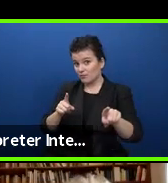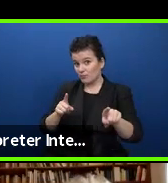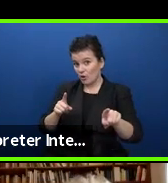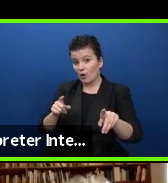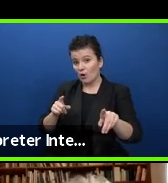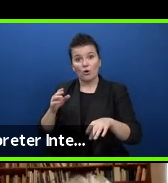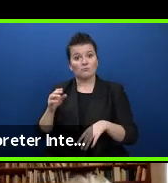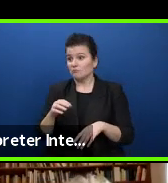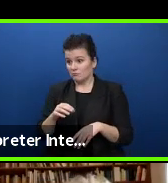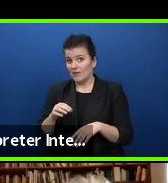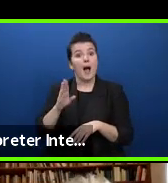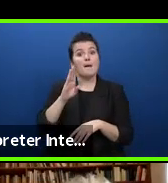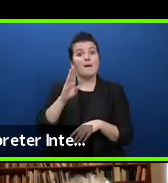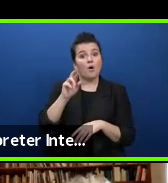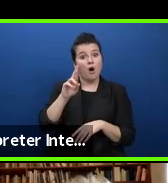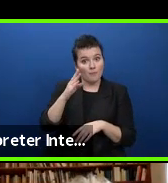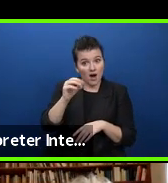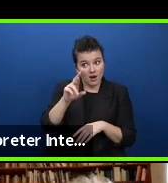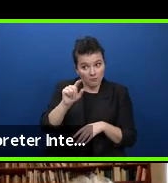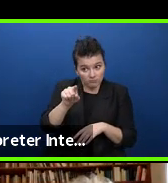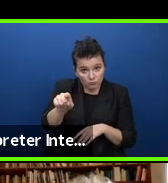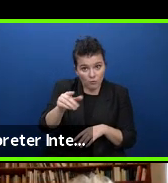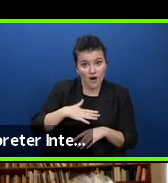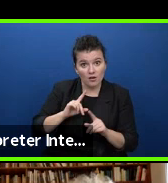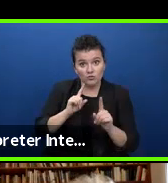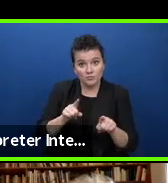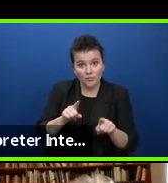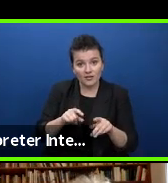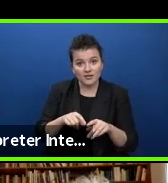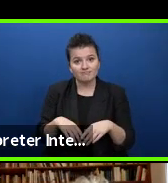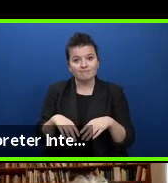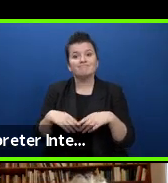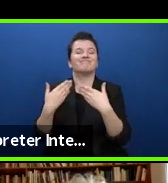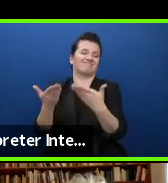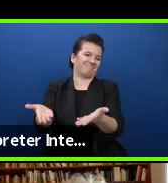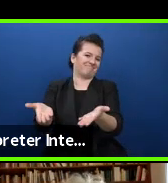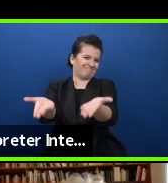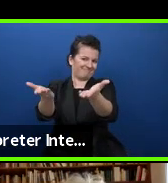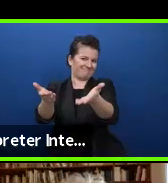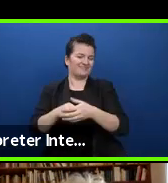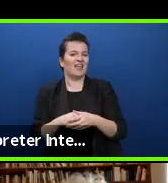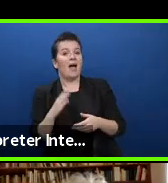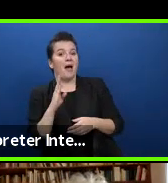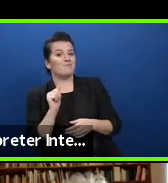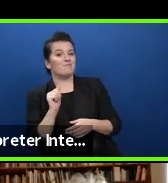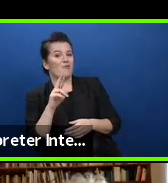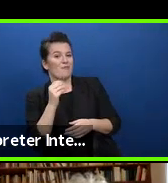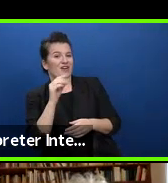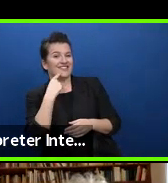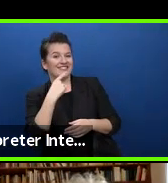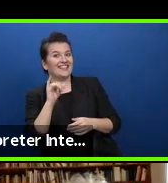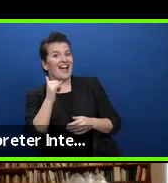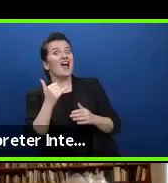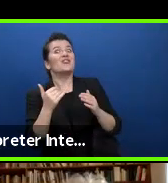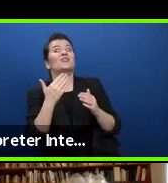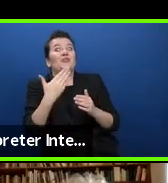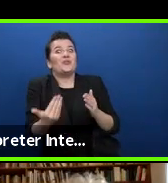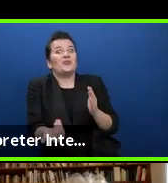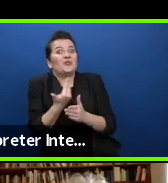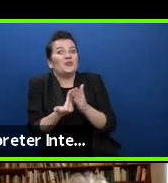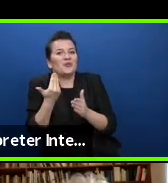want to respond? Yeah, go ahead. Yes, well, we just received the good news yesterday that that there is a